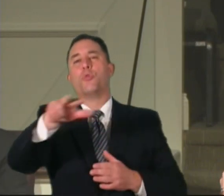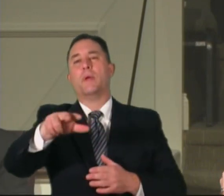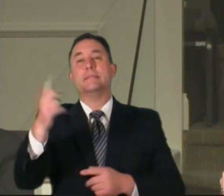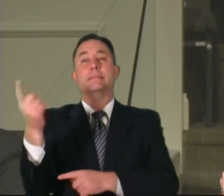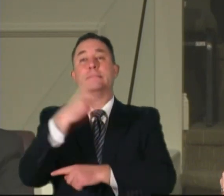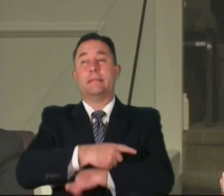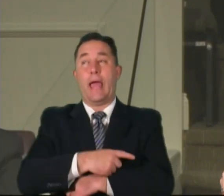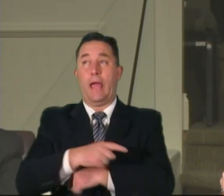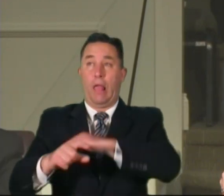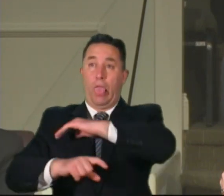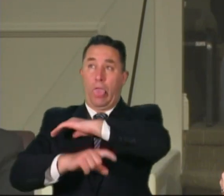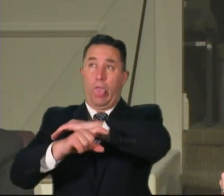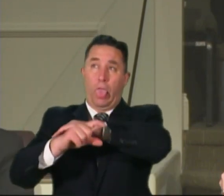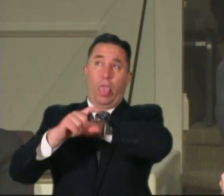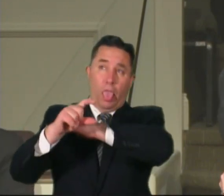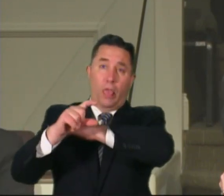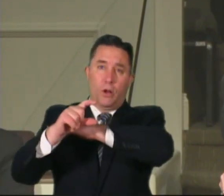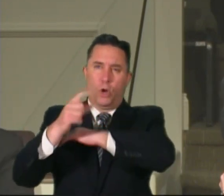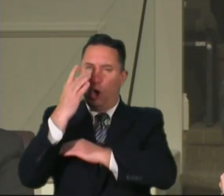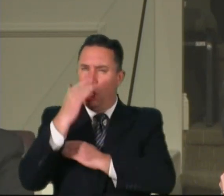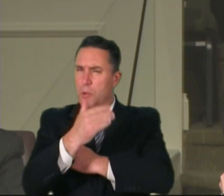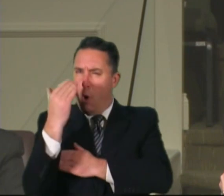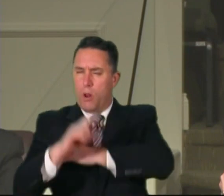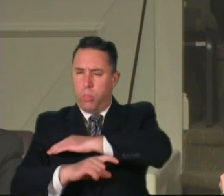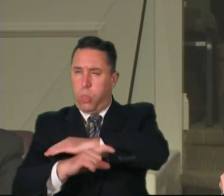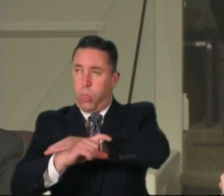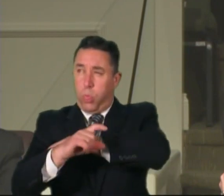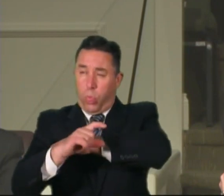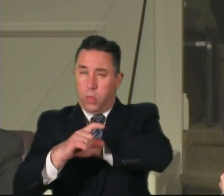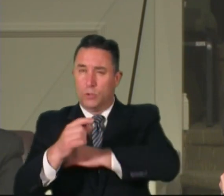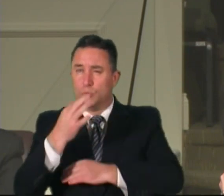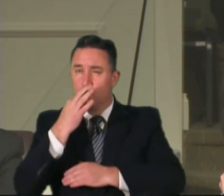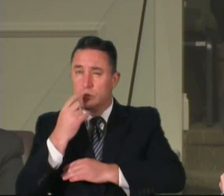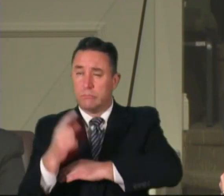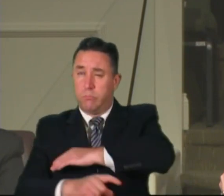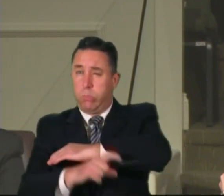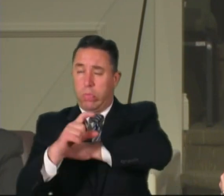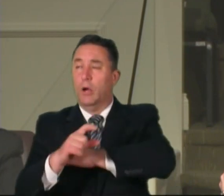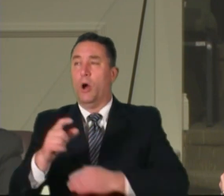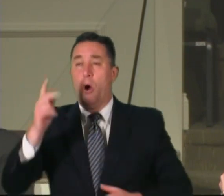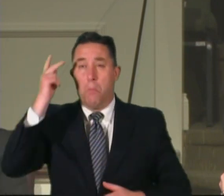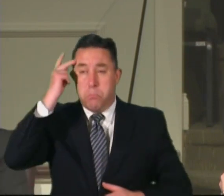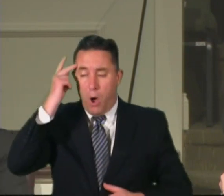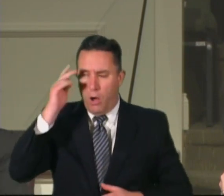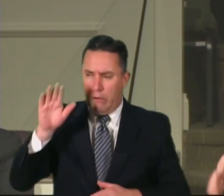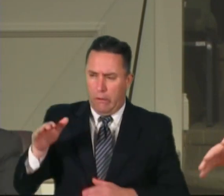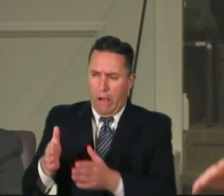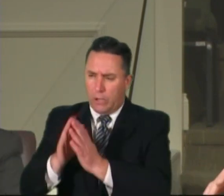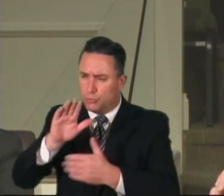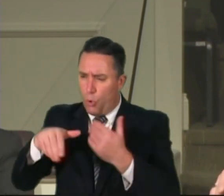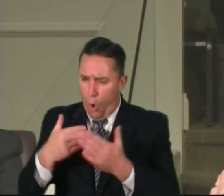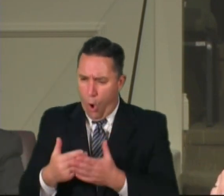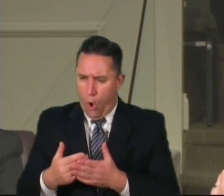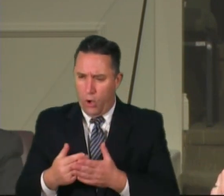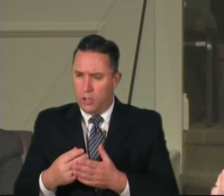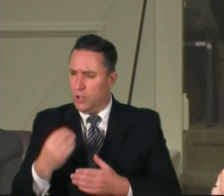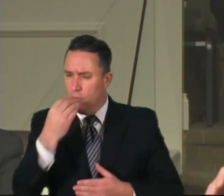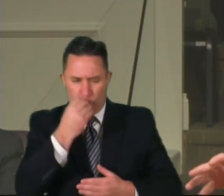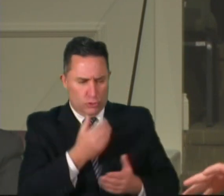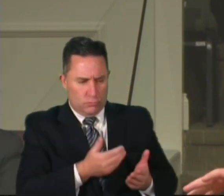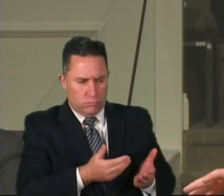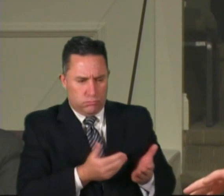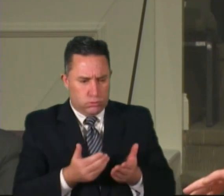was coming, it was early morning, and day was approaching, Paul besought them all to take meat,